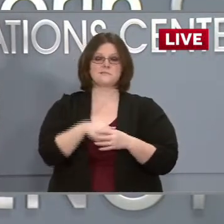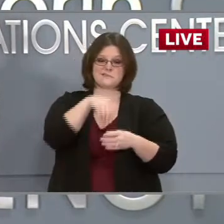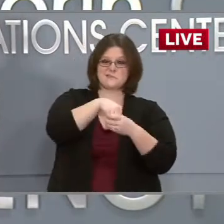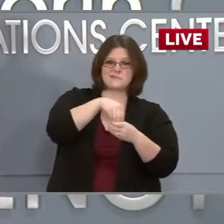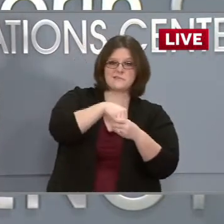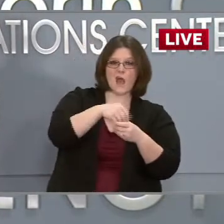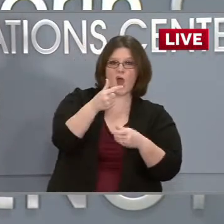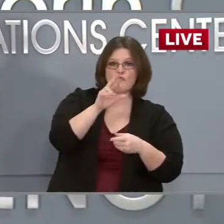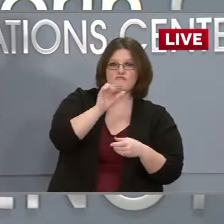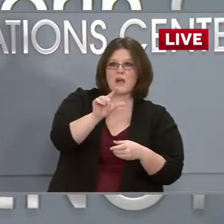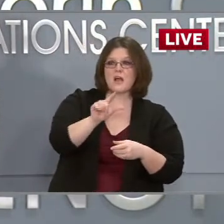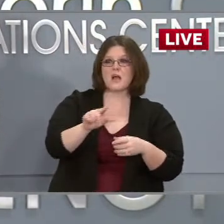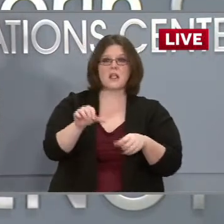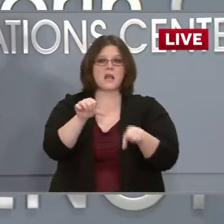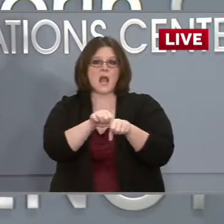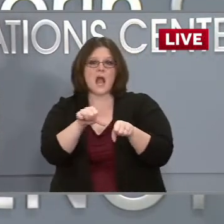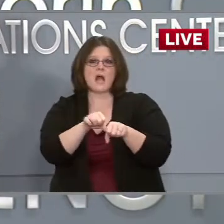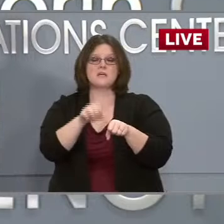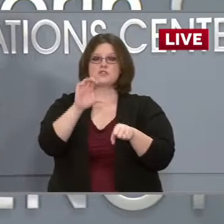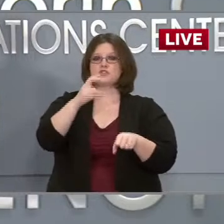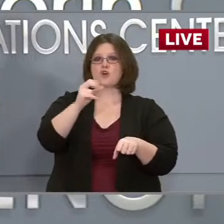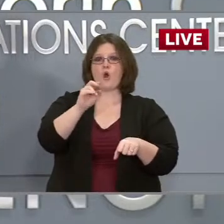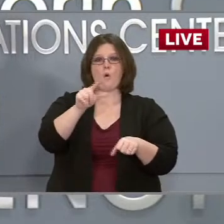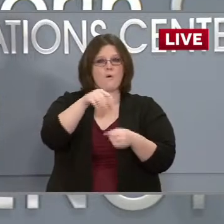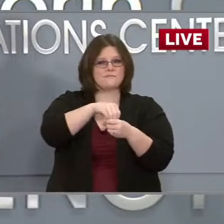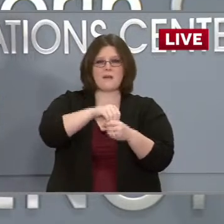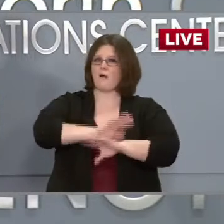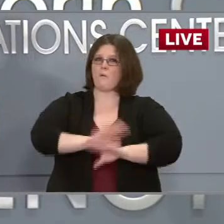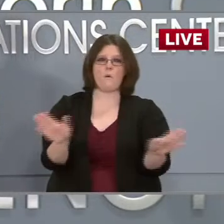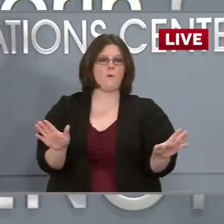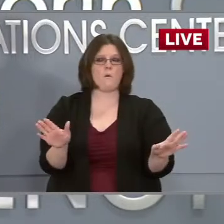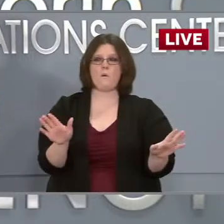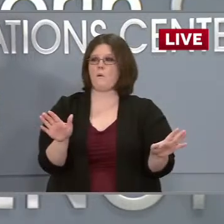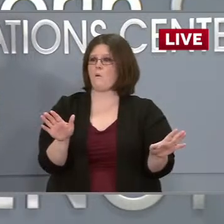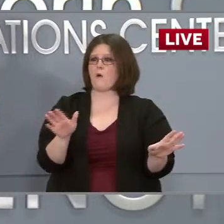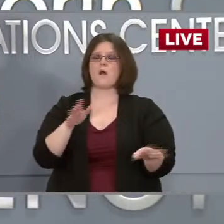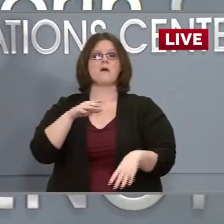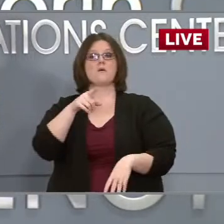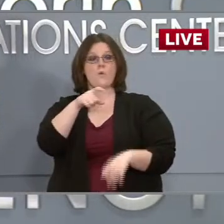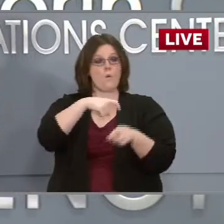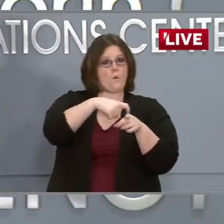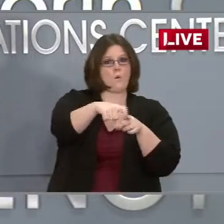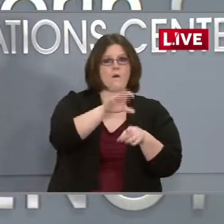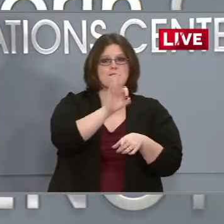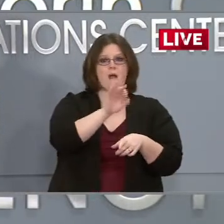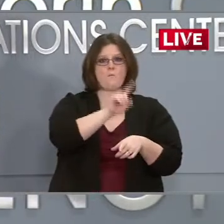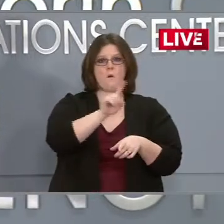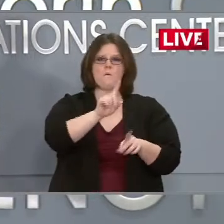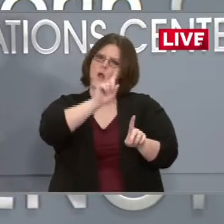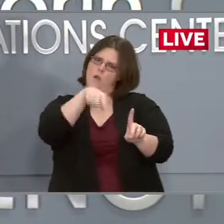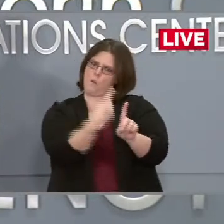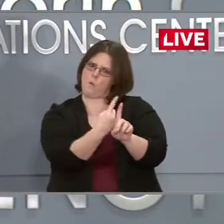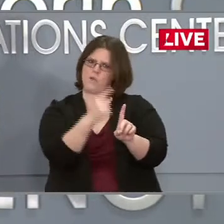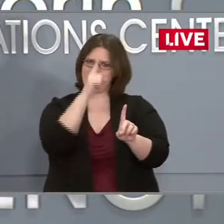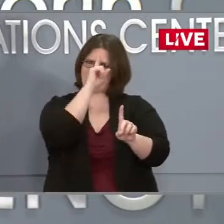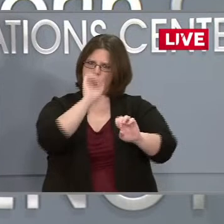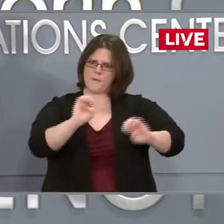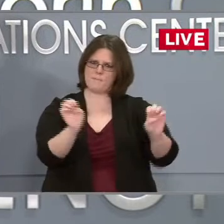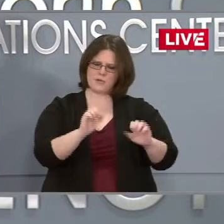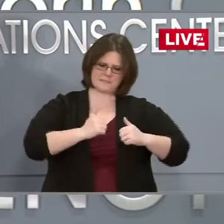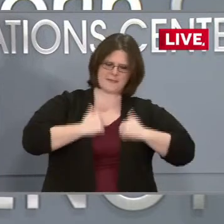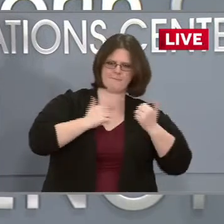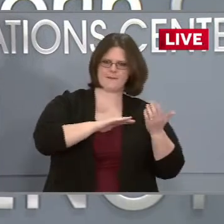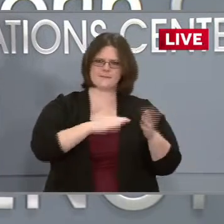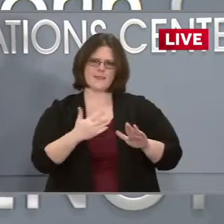only use 911 for a true emergency. Power outages should be reported to your utility